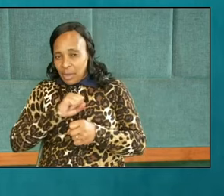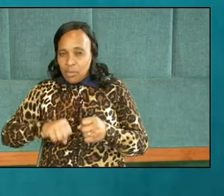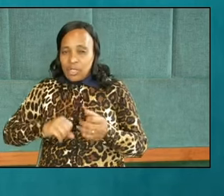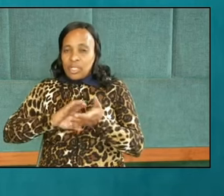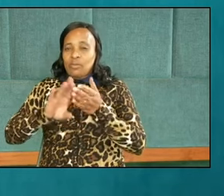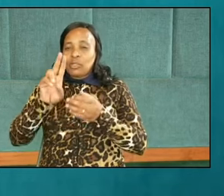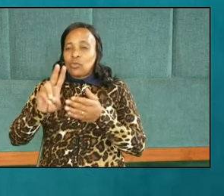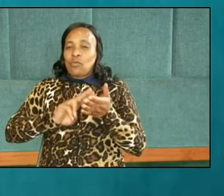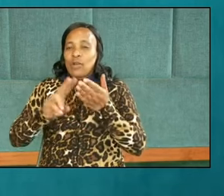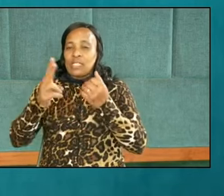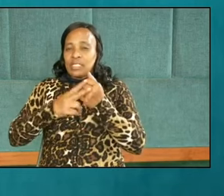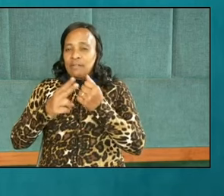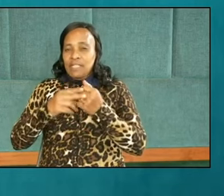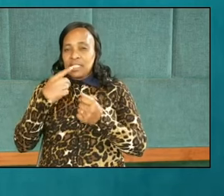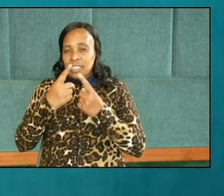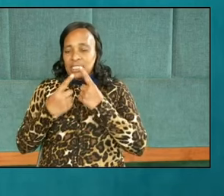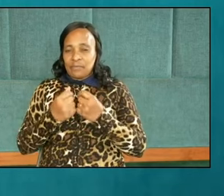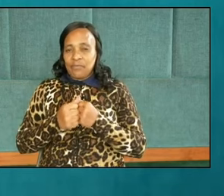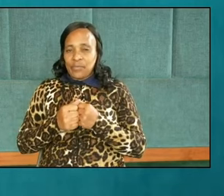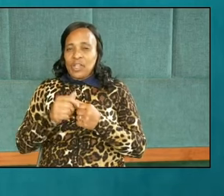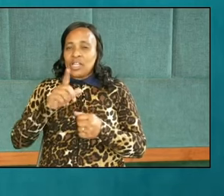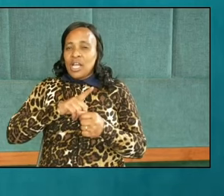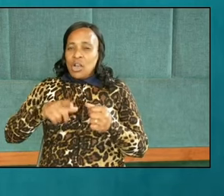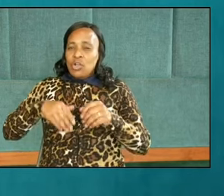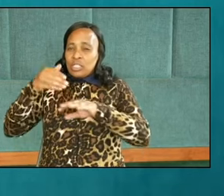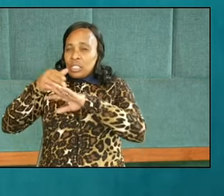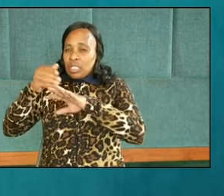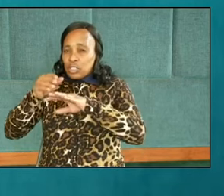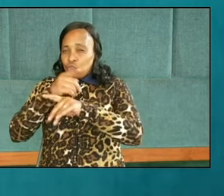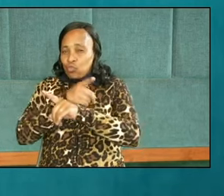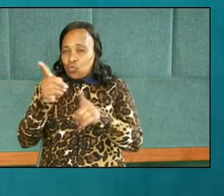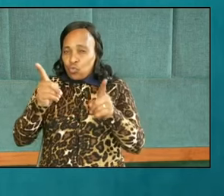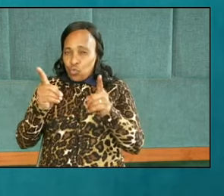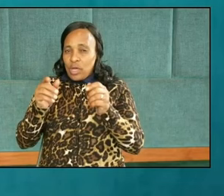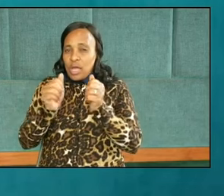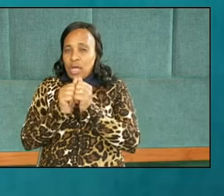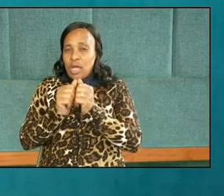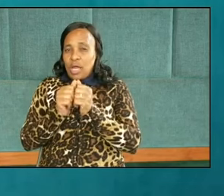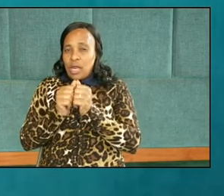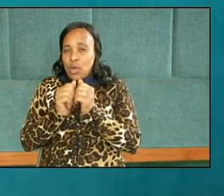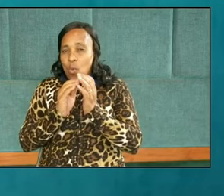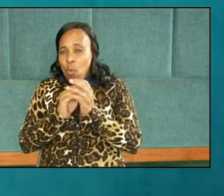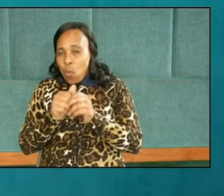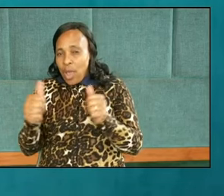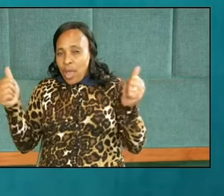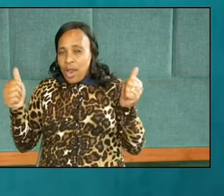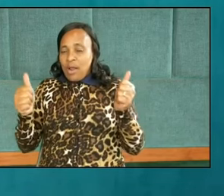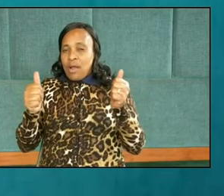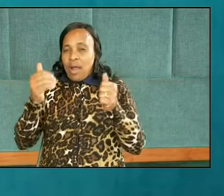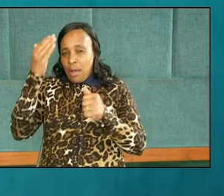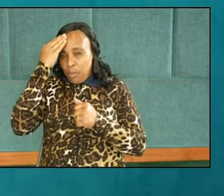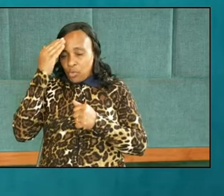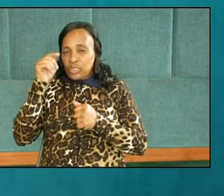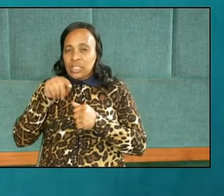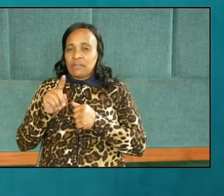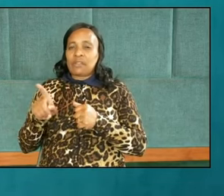1 Samuel 2:7, which says, "The Lord sends poverty and wealth. He humbles and he exalts."